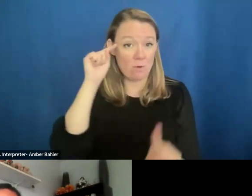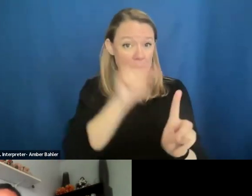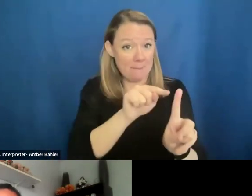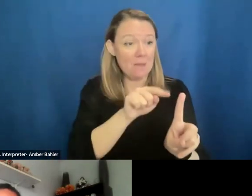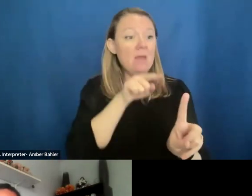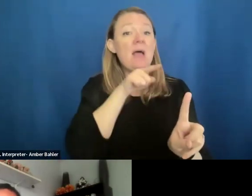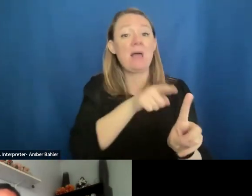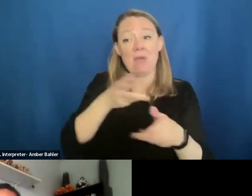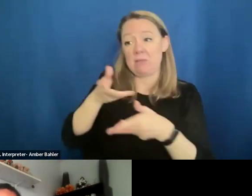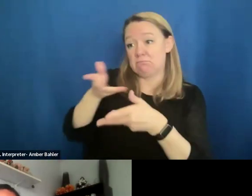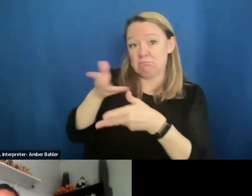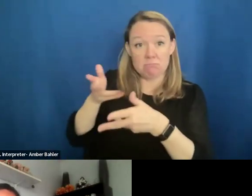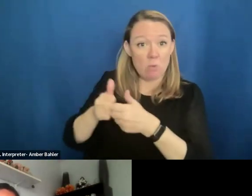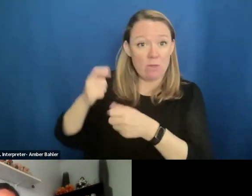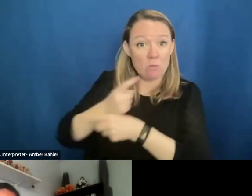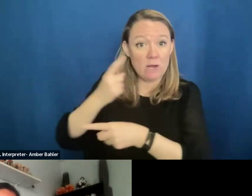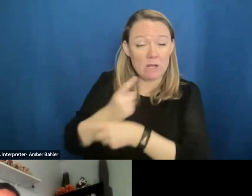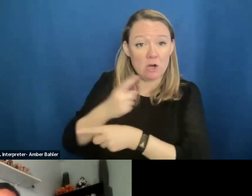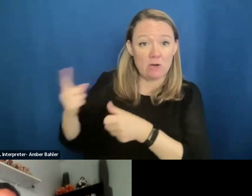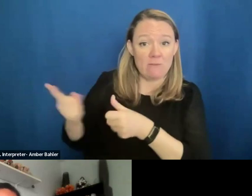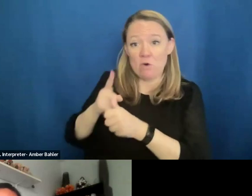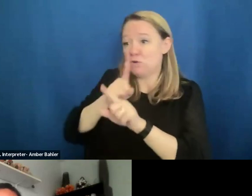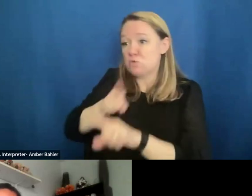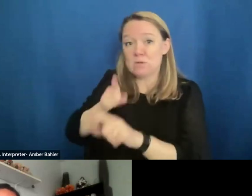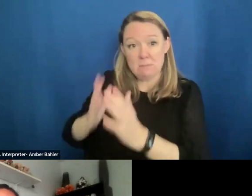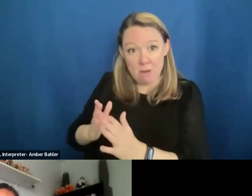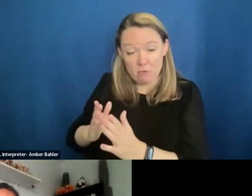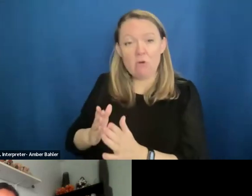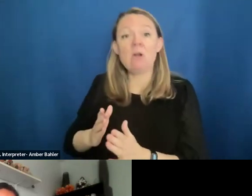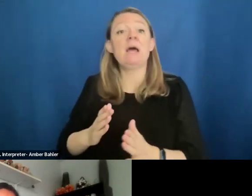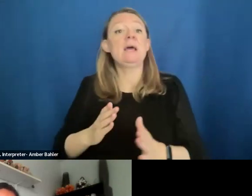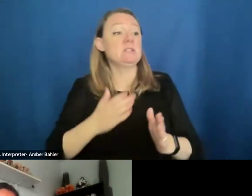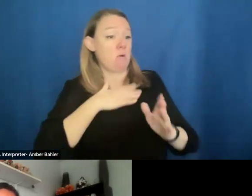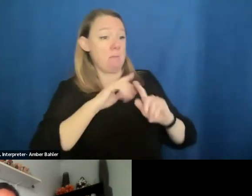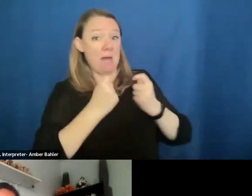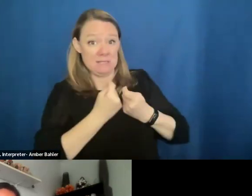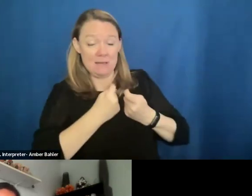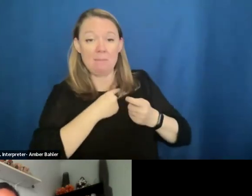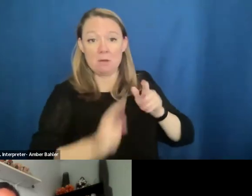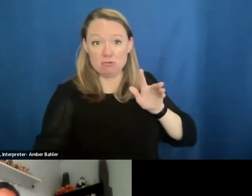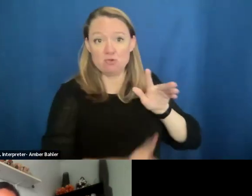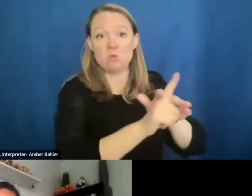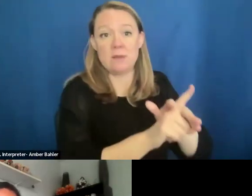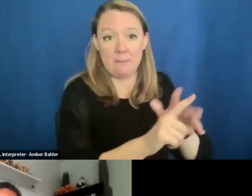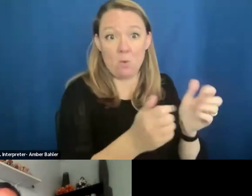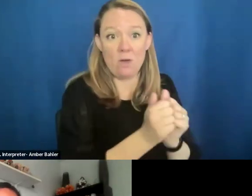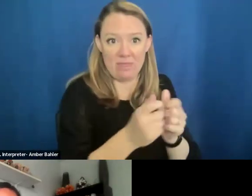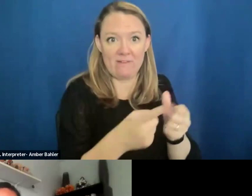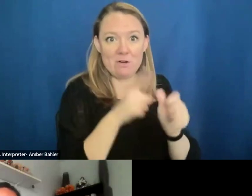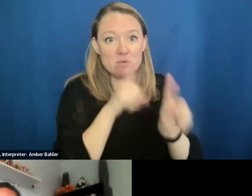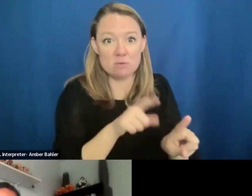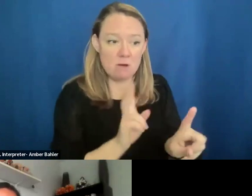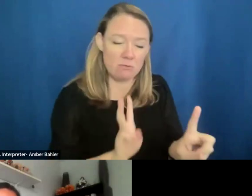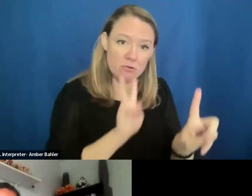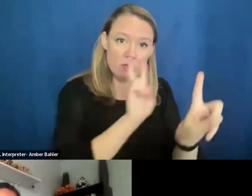responder. And so we are then engaging with them, and it could be a behavioral health or mental health